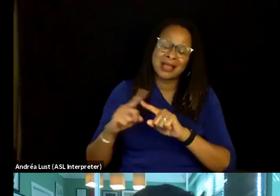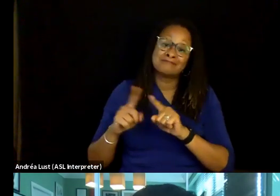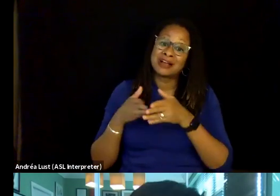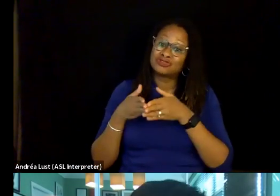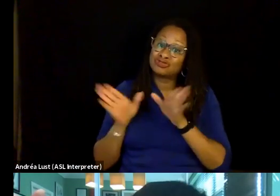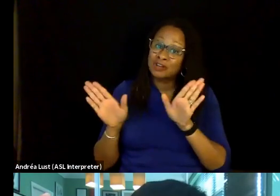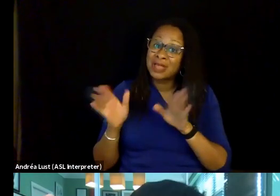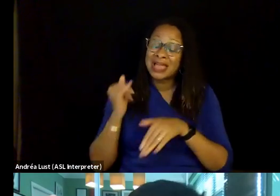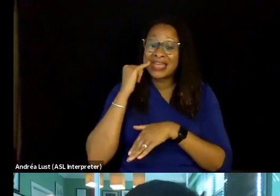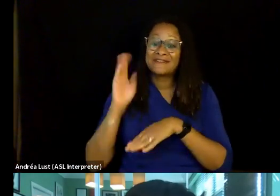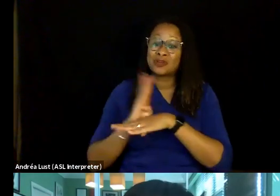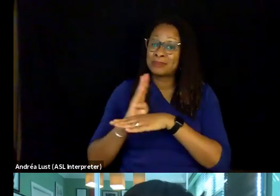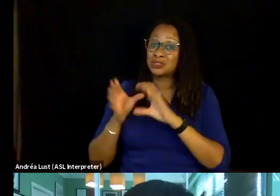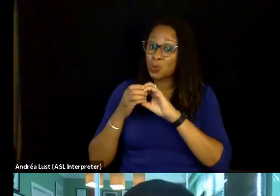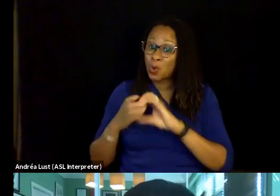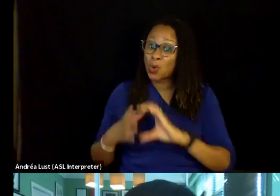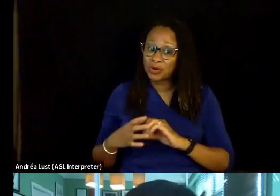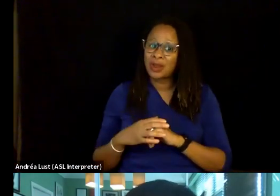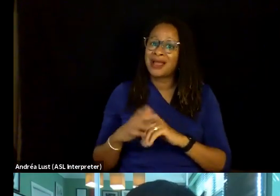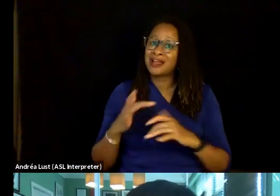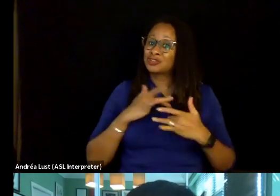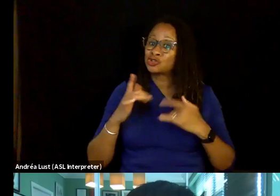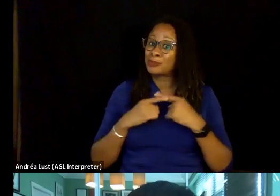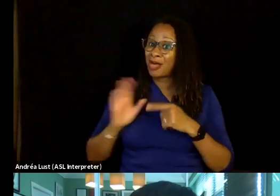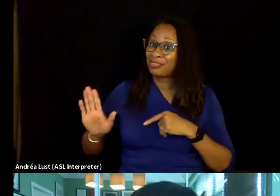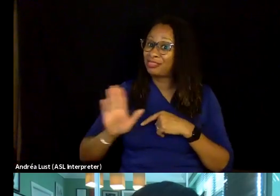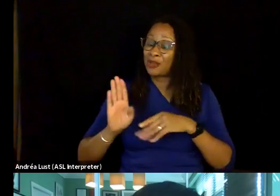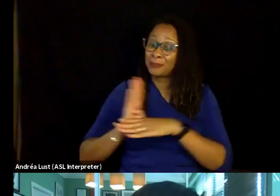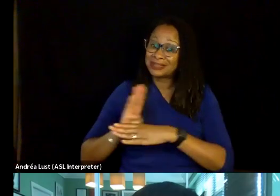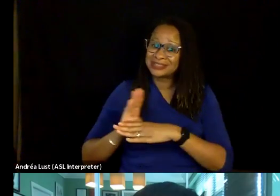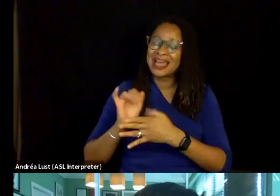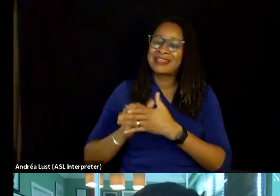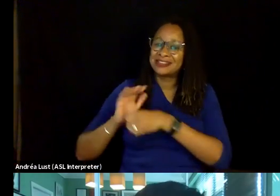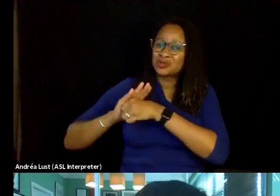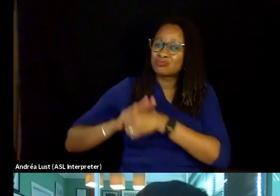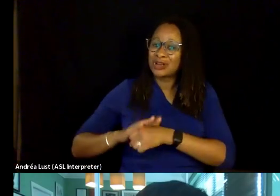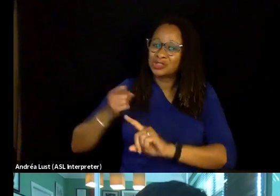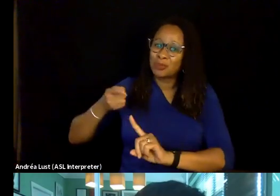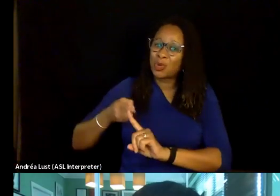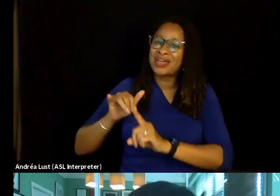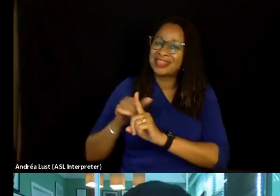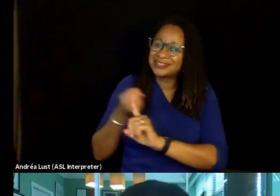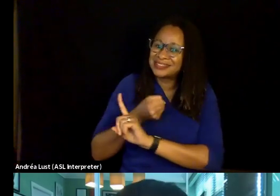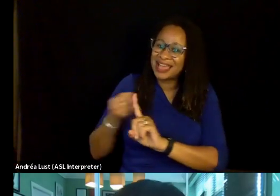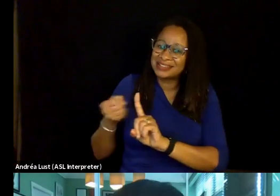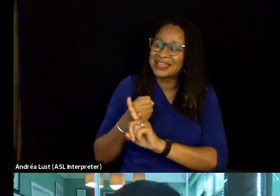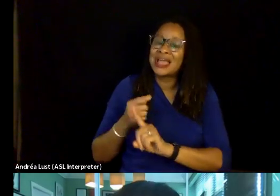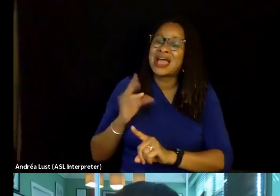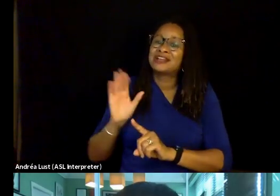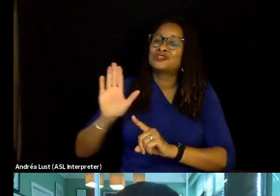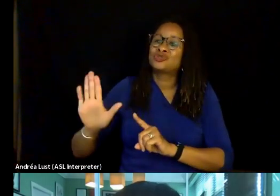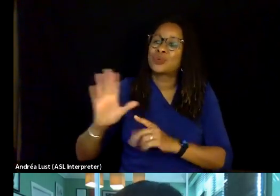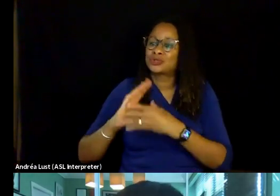if your business owners are worried about their business, that is the pressure point that is attacked. And your